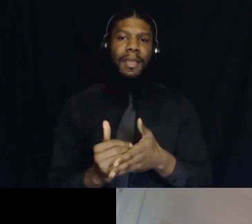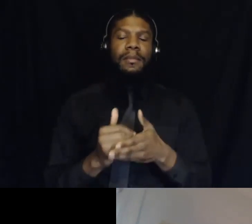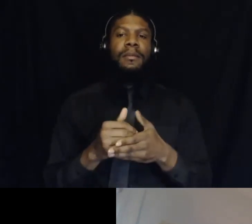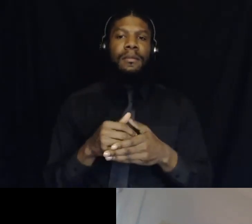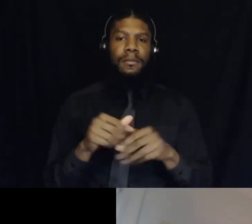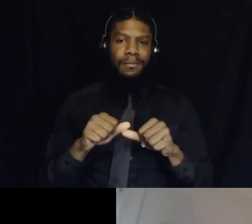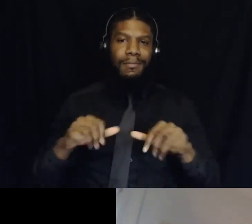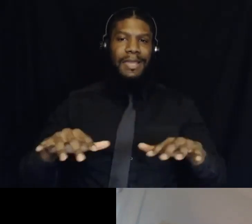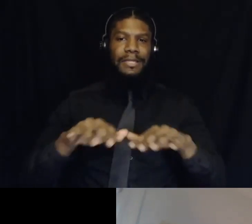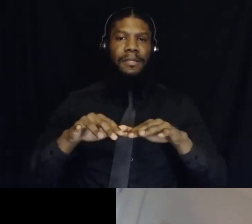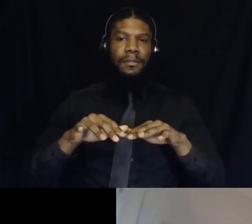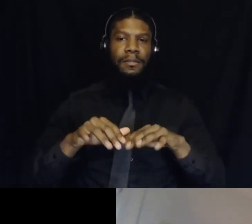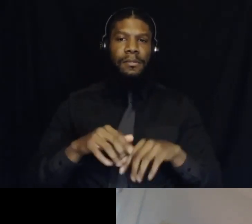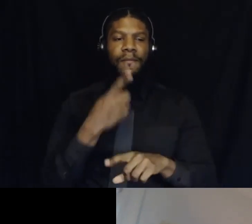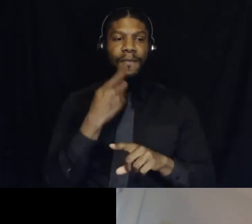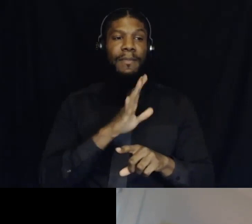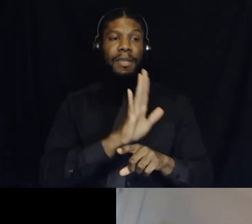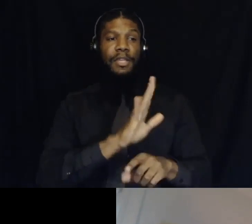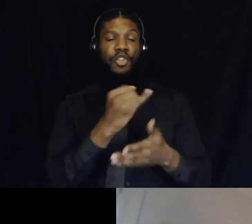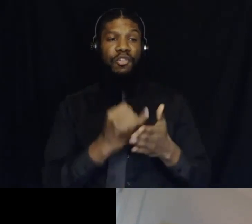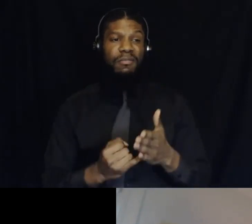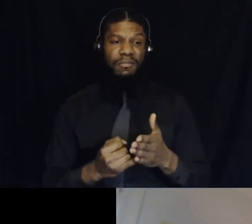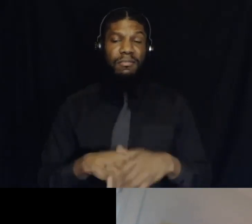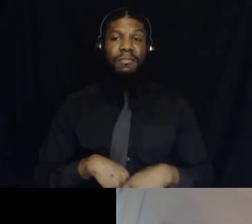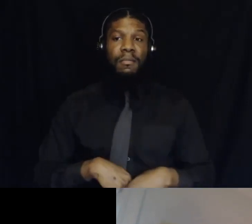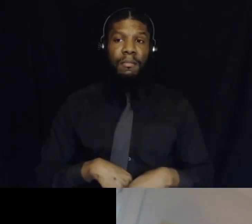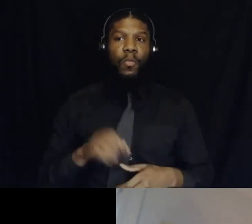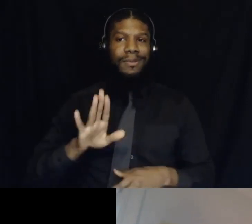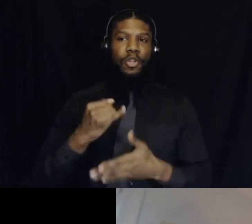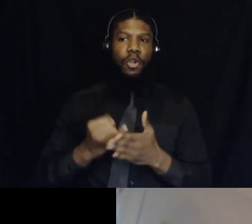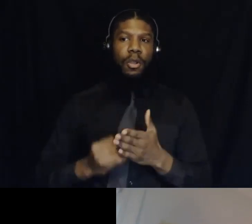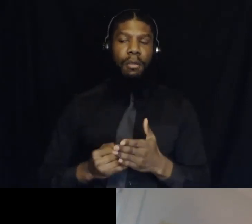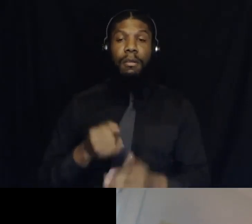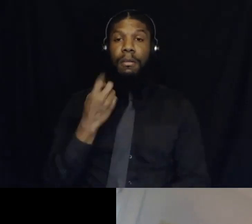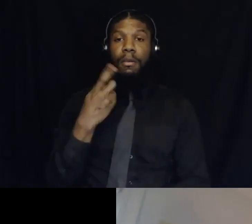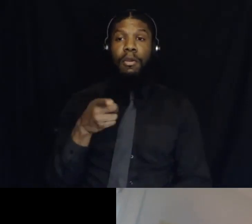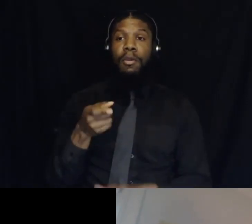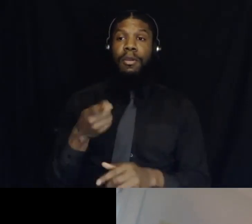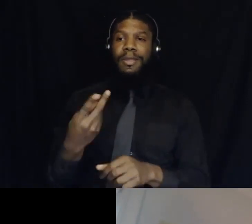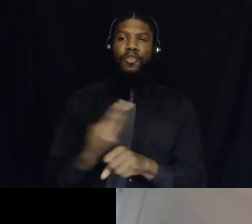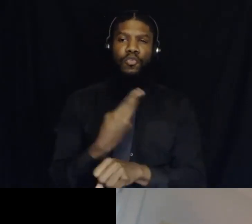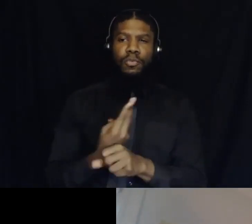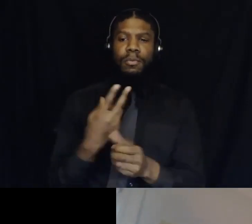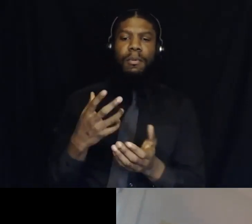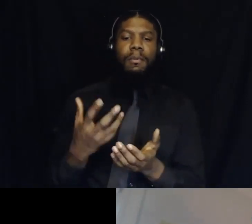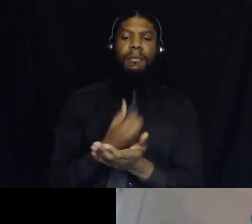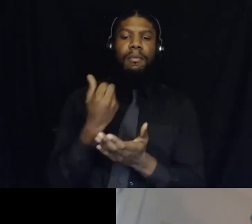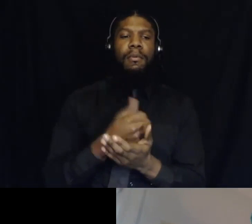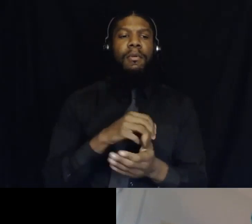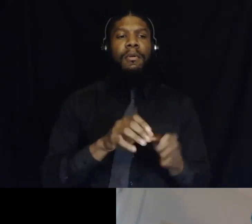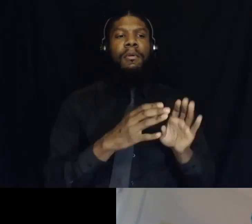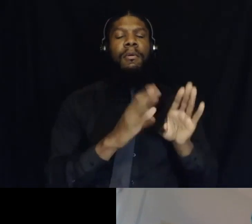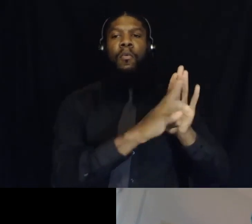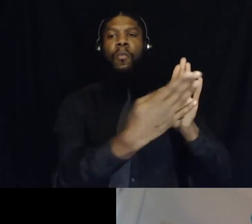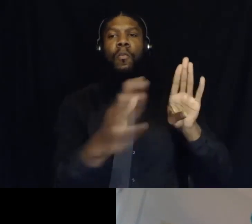I really found that his medium in which he uses with the wallpaper, I guess,